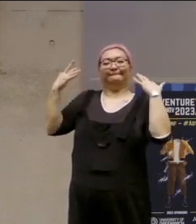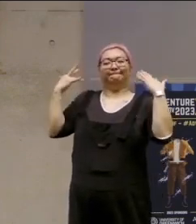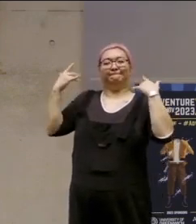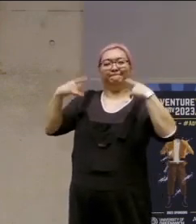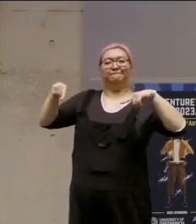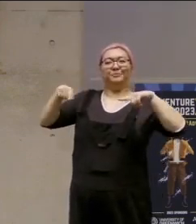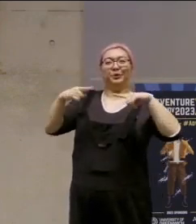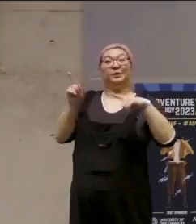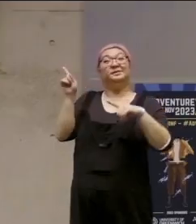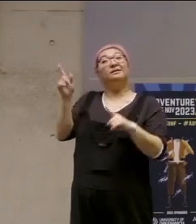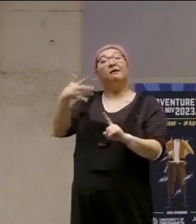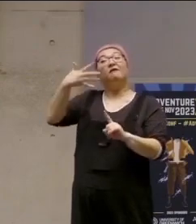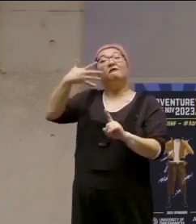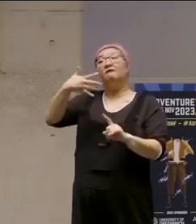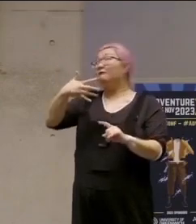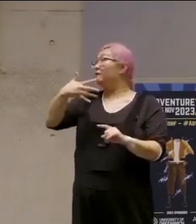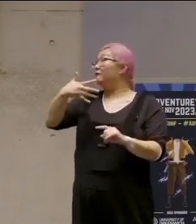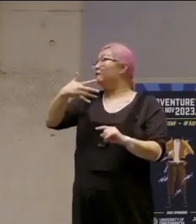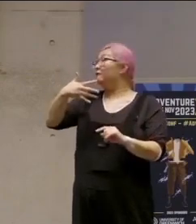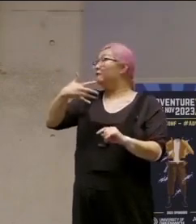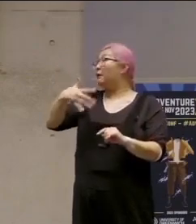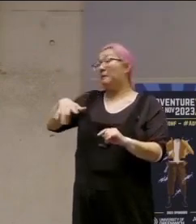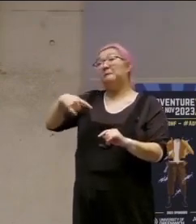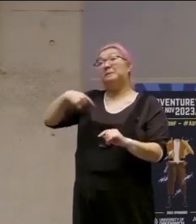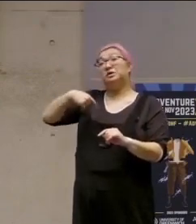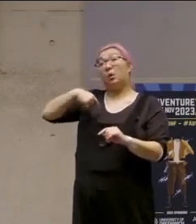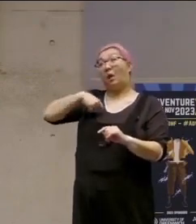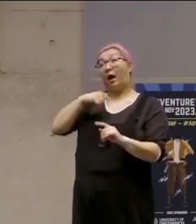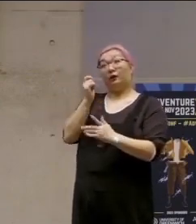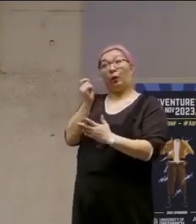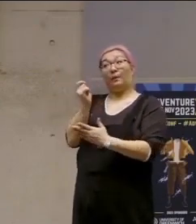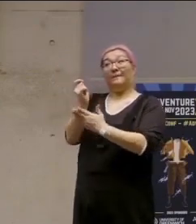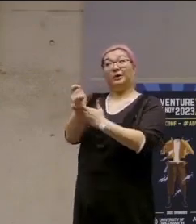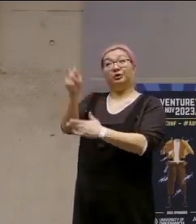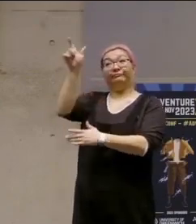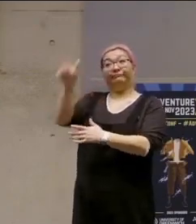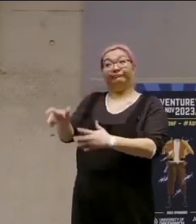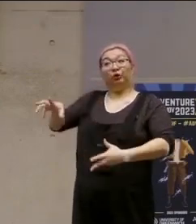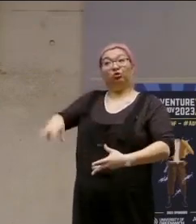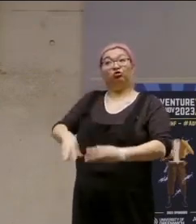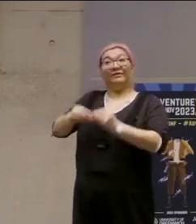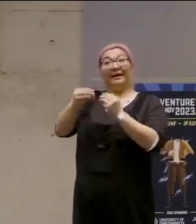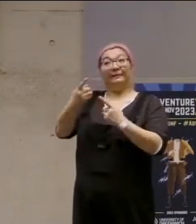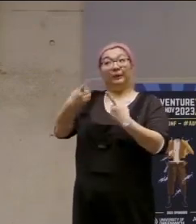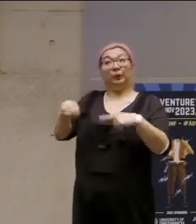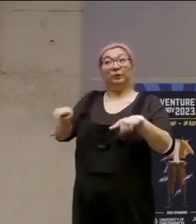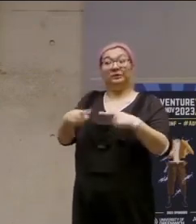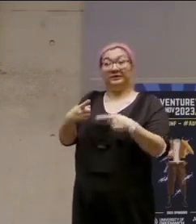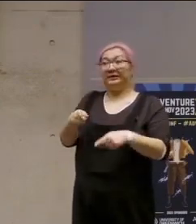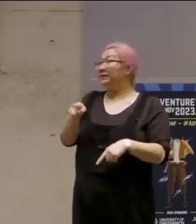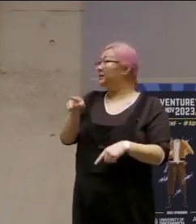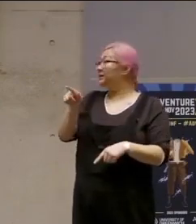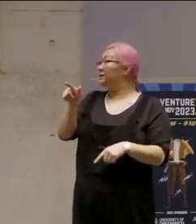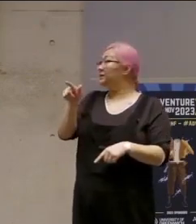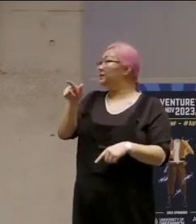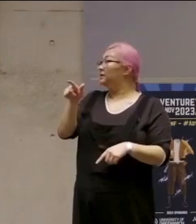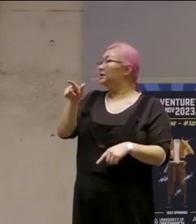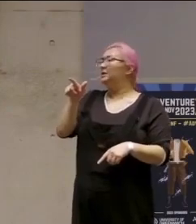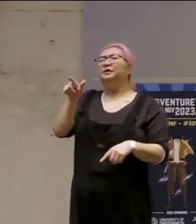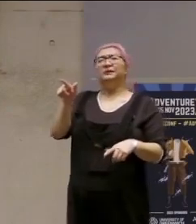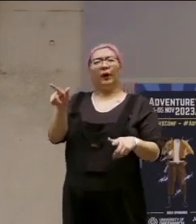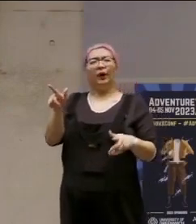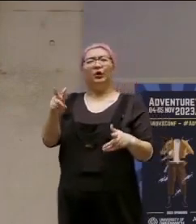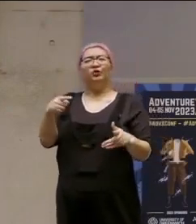then was a song that I actually commissioned from someone called Esther. And they're an incredible artist, but it's about taking sound that you hear.